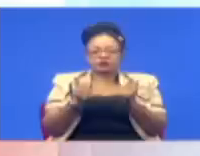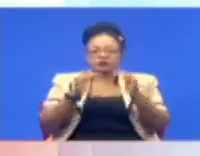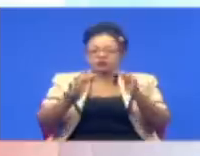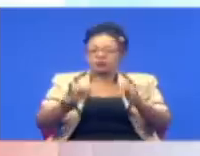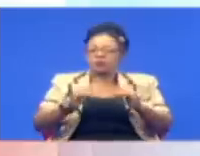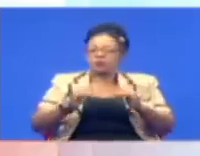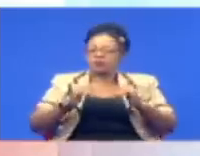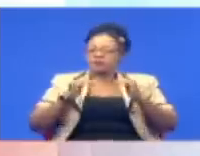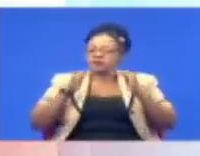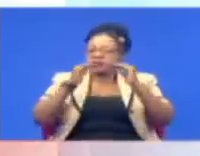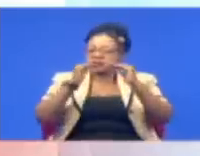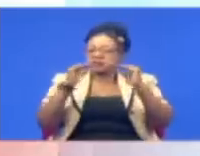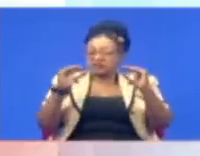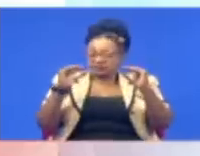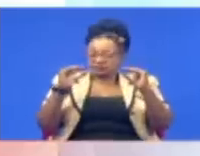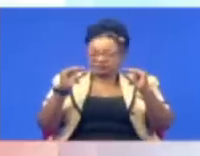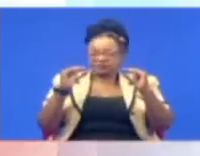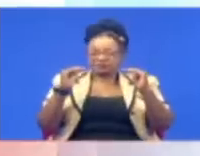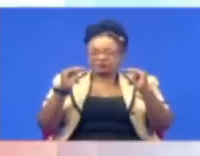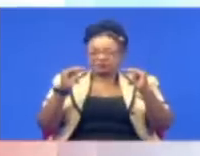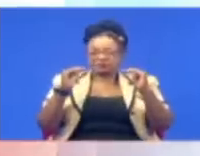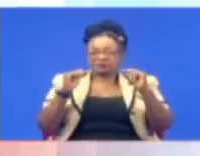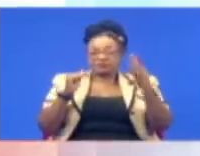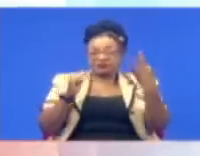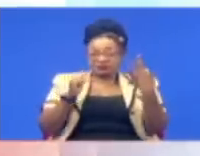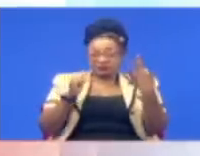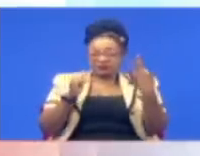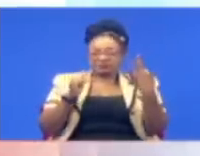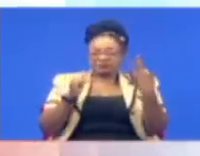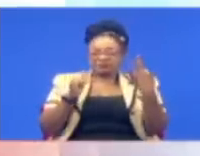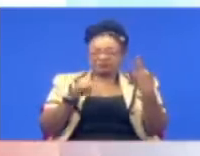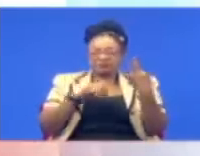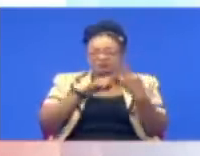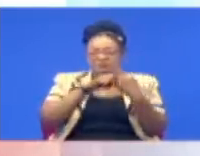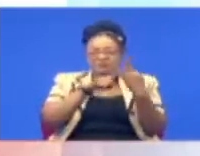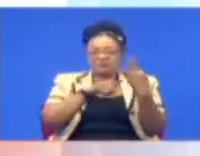level. Three institutional weaknesses.